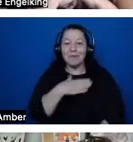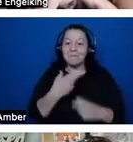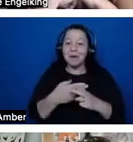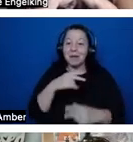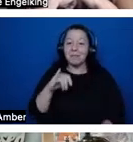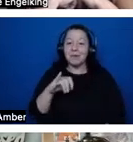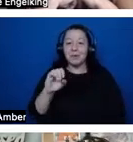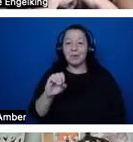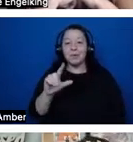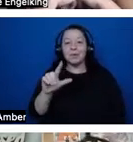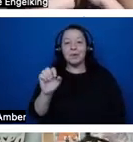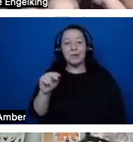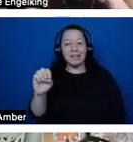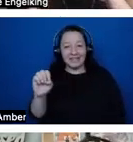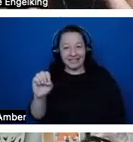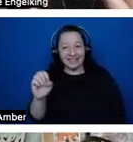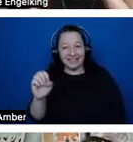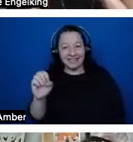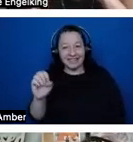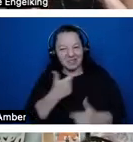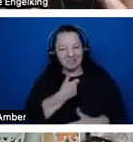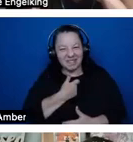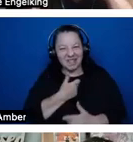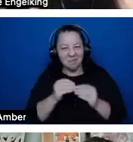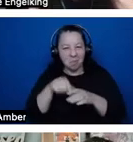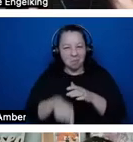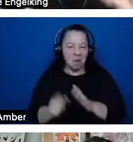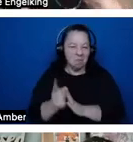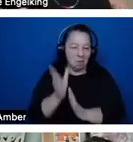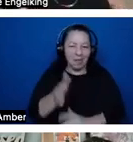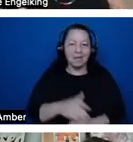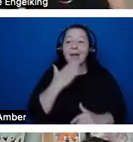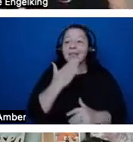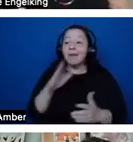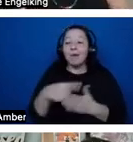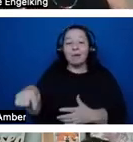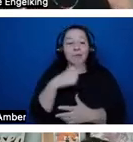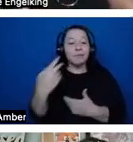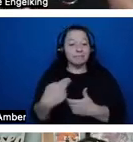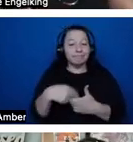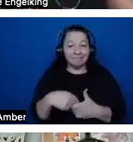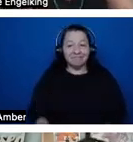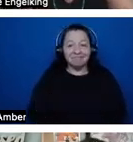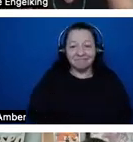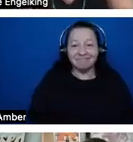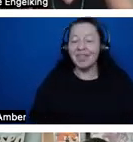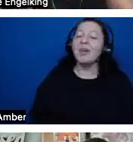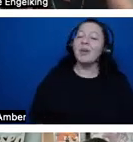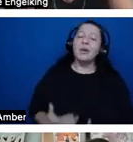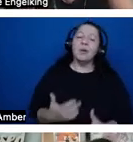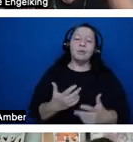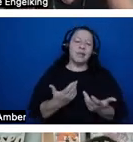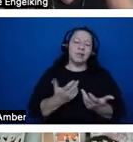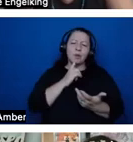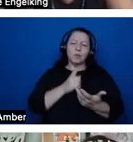an introduction in a second. But we want to thank you all for joining us today as we have a conversation that I've been